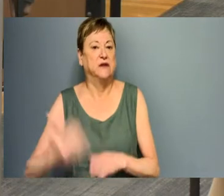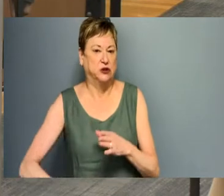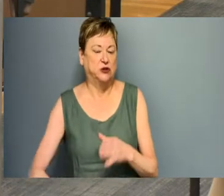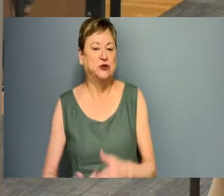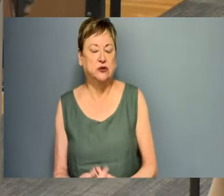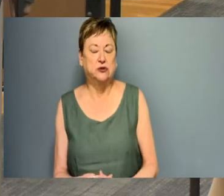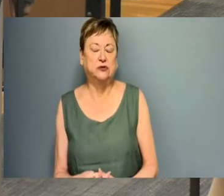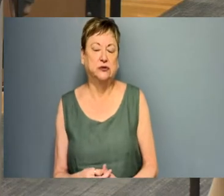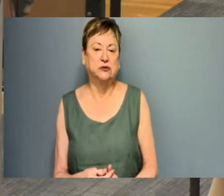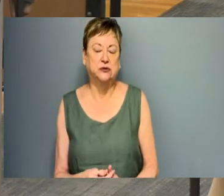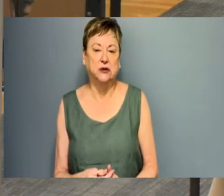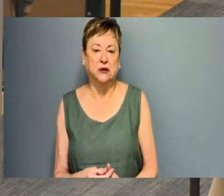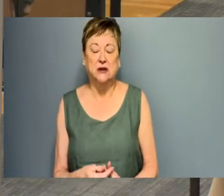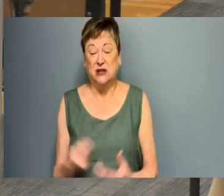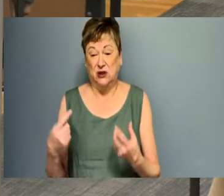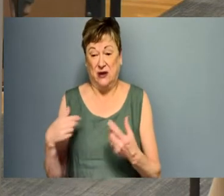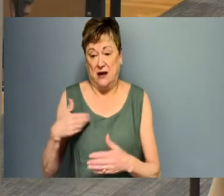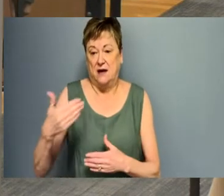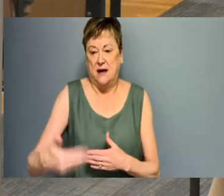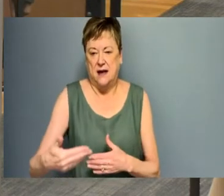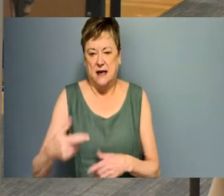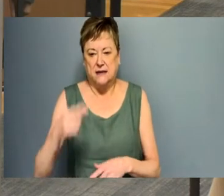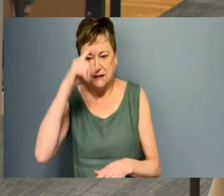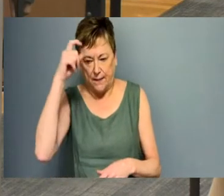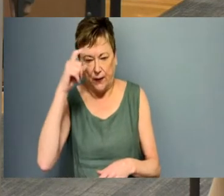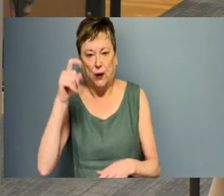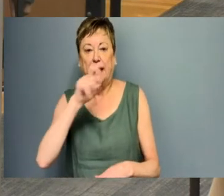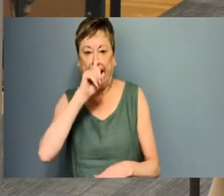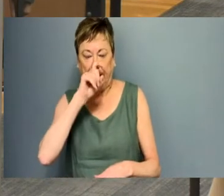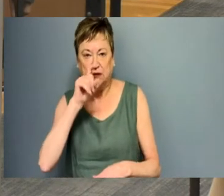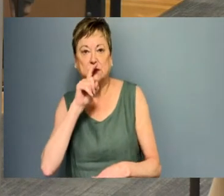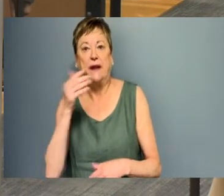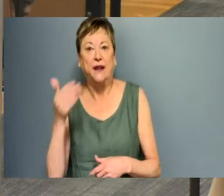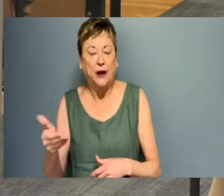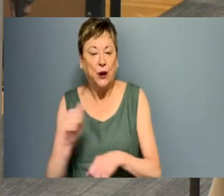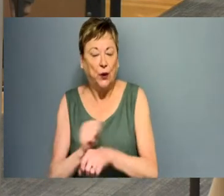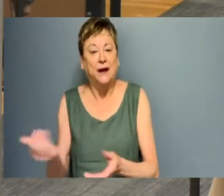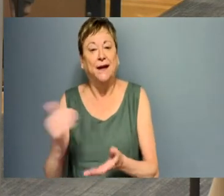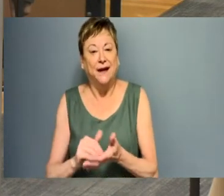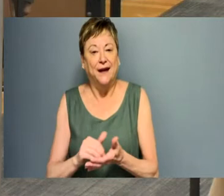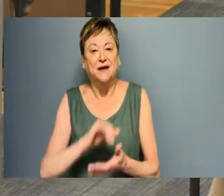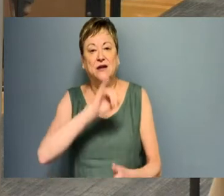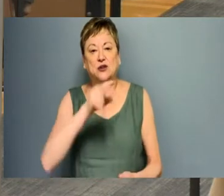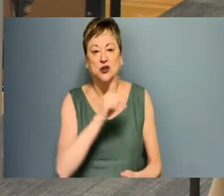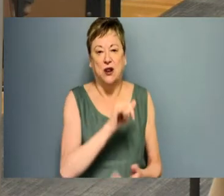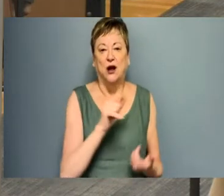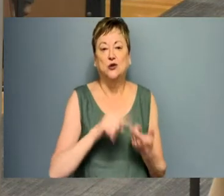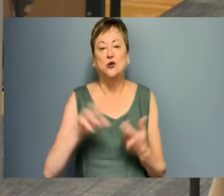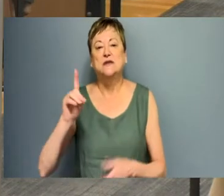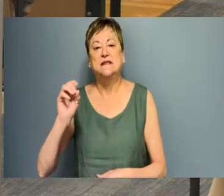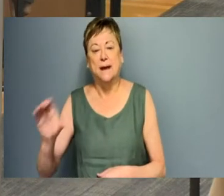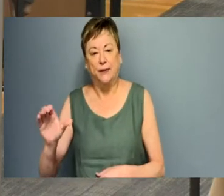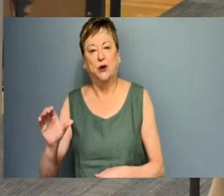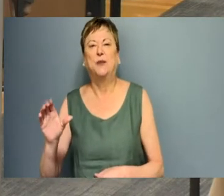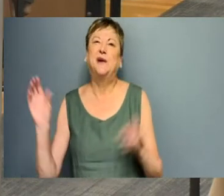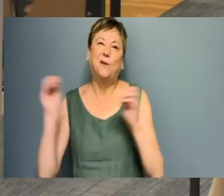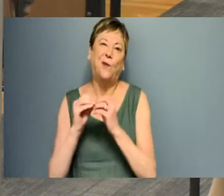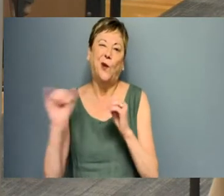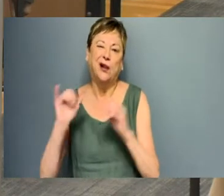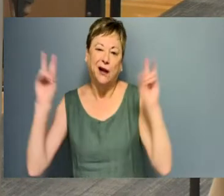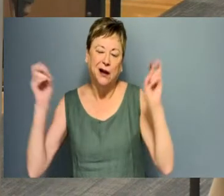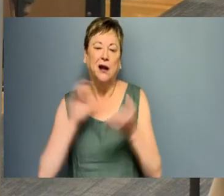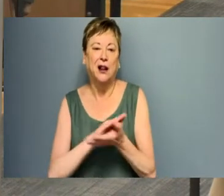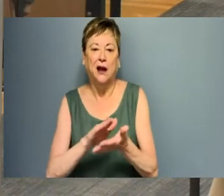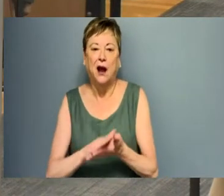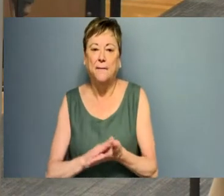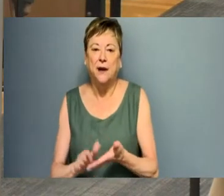And then, so into the summer, so the Eagles are done, we're working again. July through December, it's really, you know, kind of a cleanup where we're